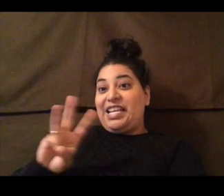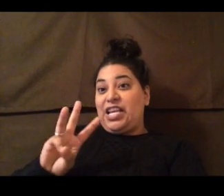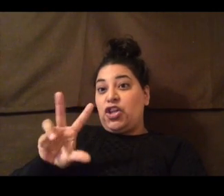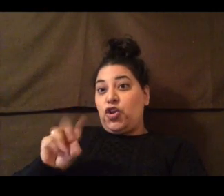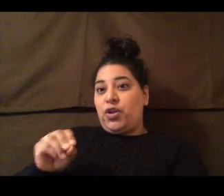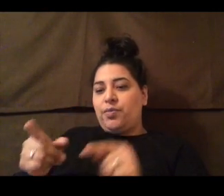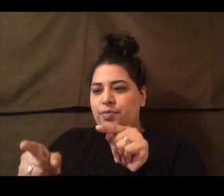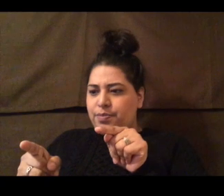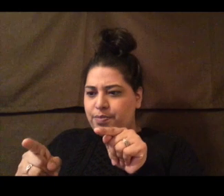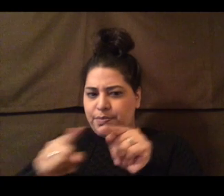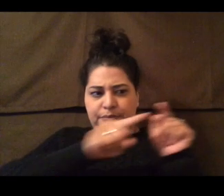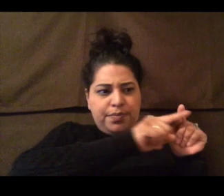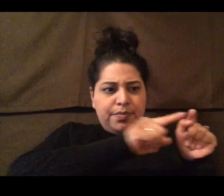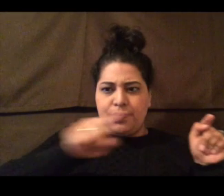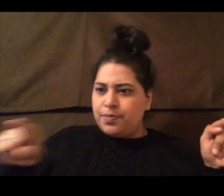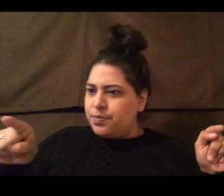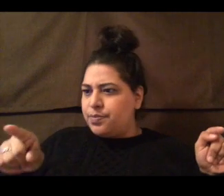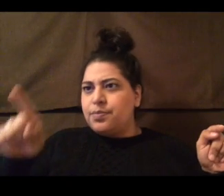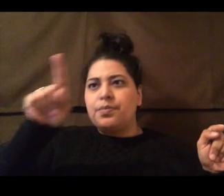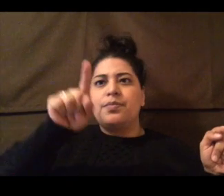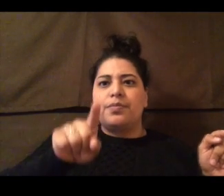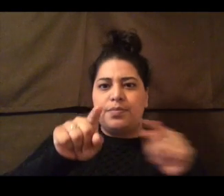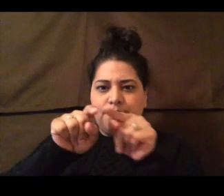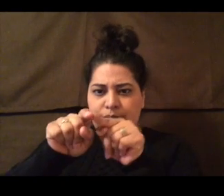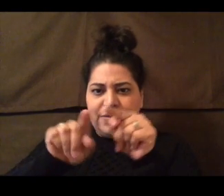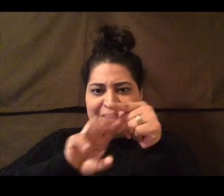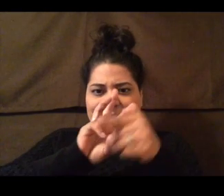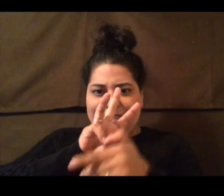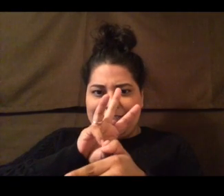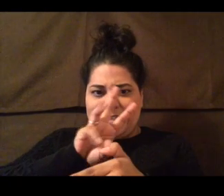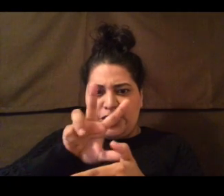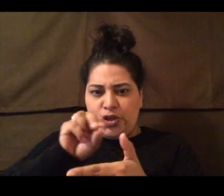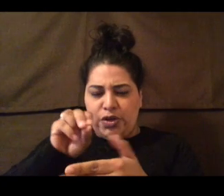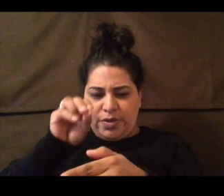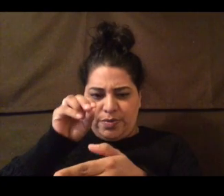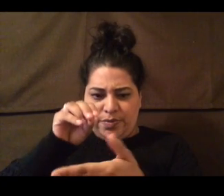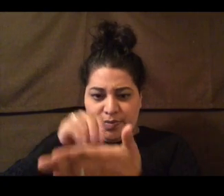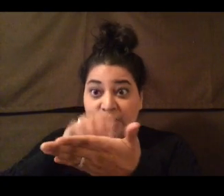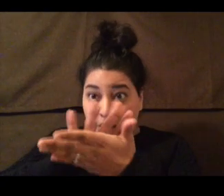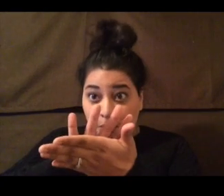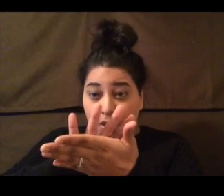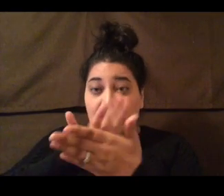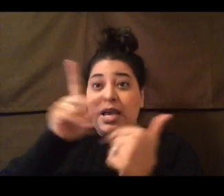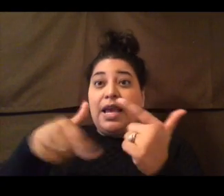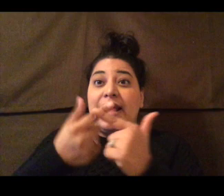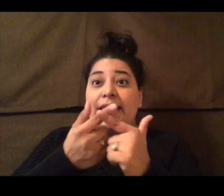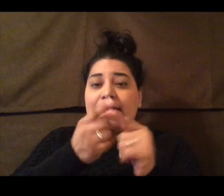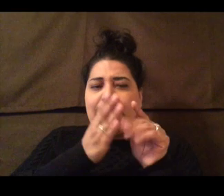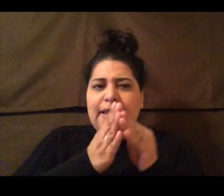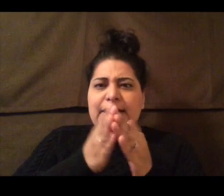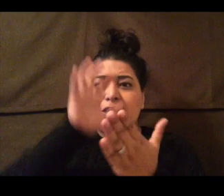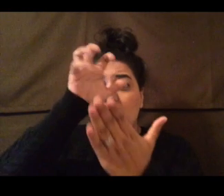6:30, okay? So I've done the 60 minutes, and now I'm going to go ahead and jump to 30 minutes, okay?